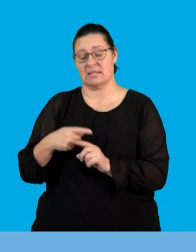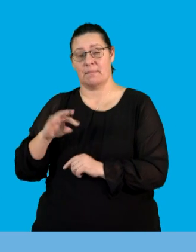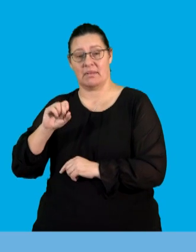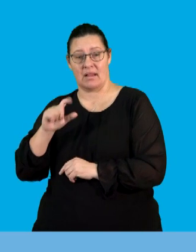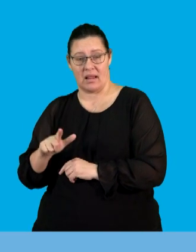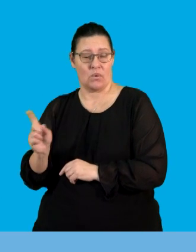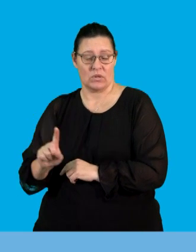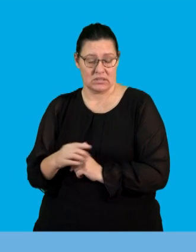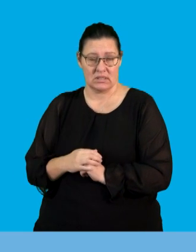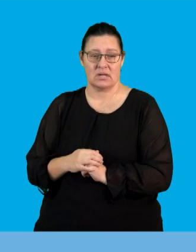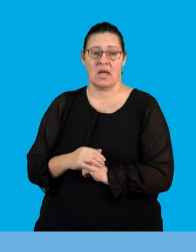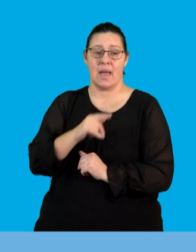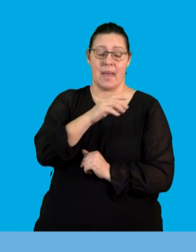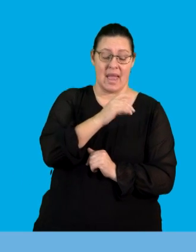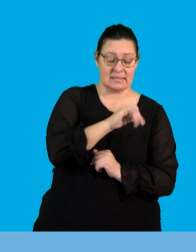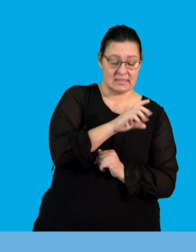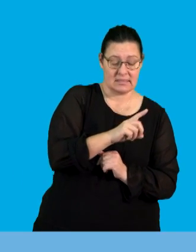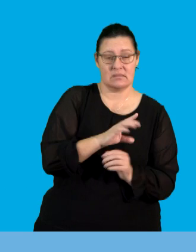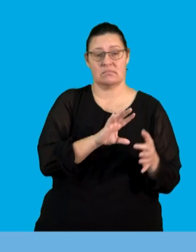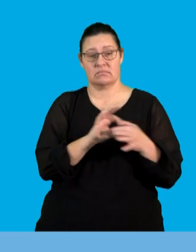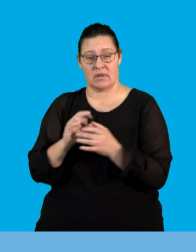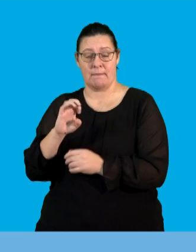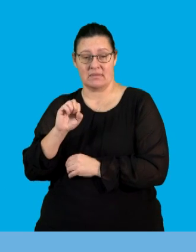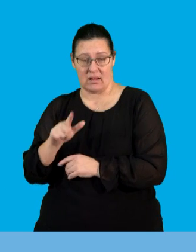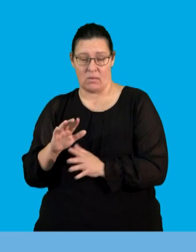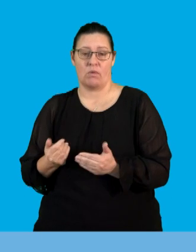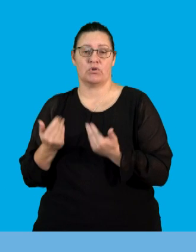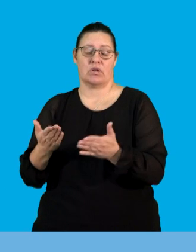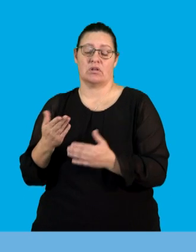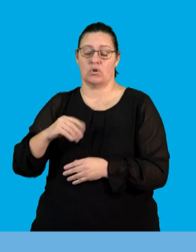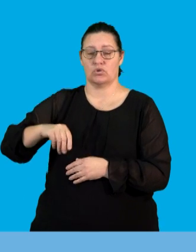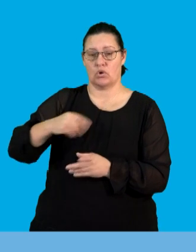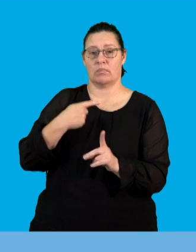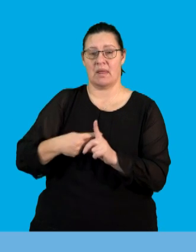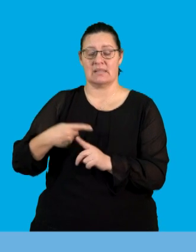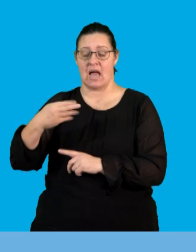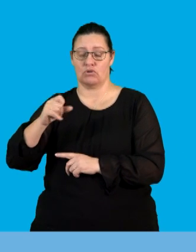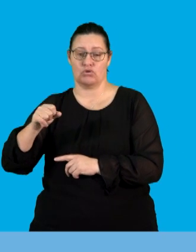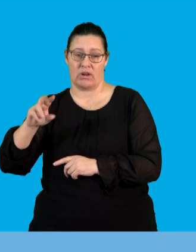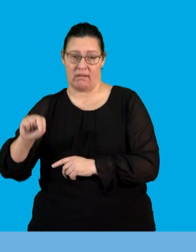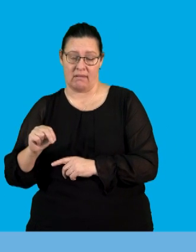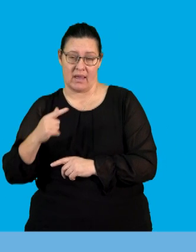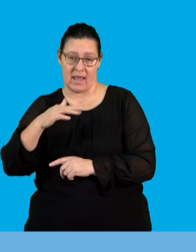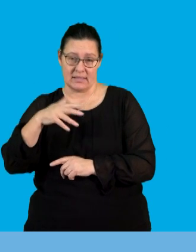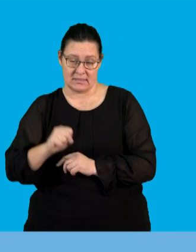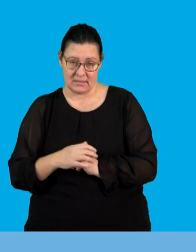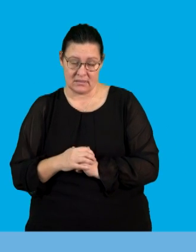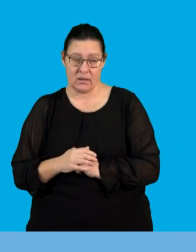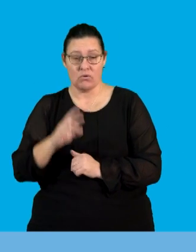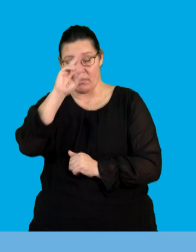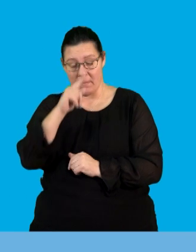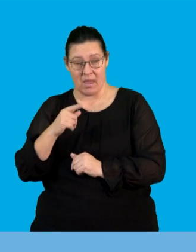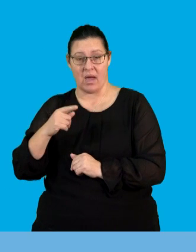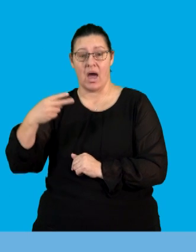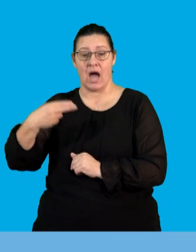metal is, we know that whenever an acid reacts with a metal, we're always going to produce salt plus the hydrogen gas. And remember